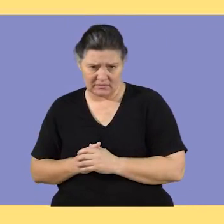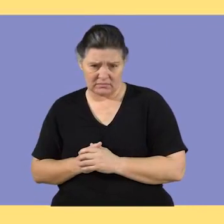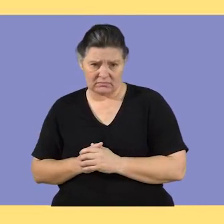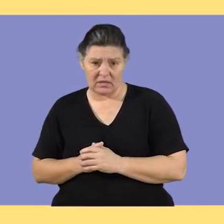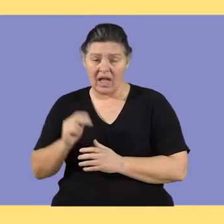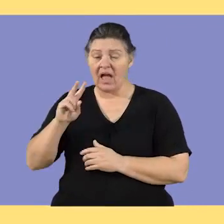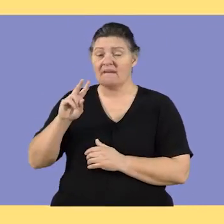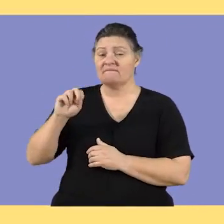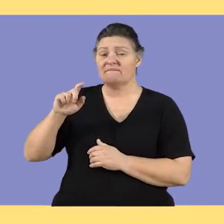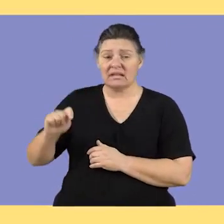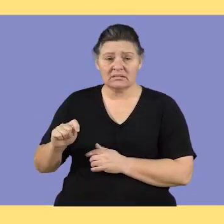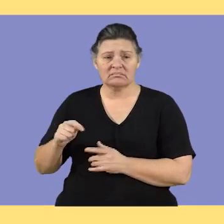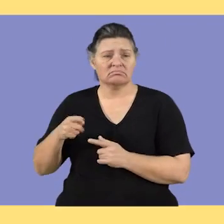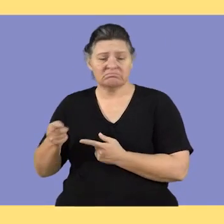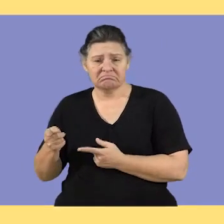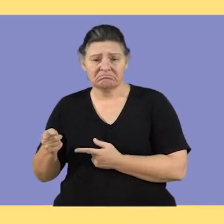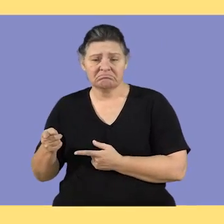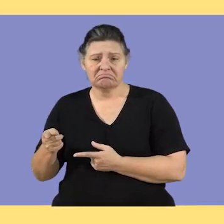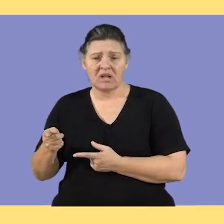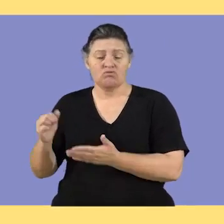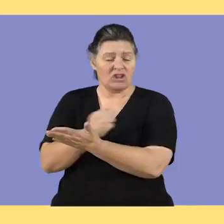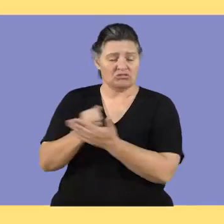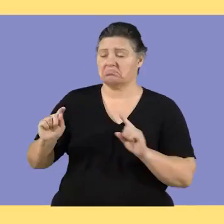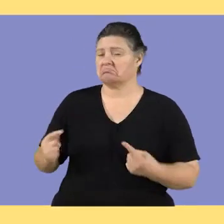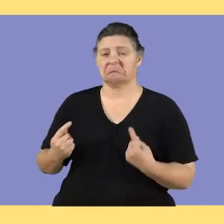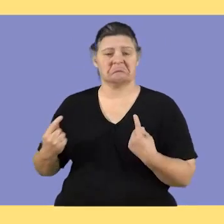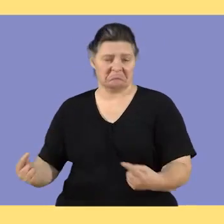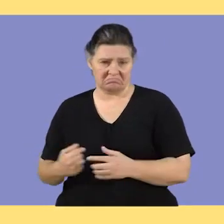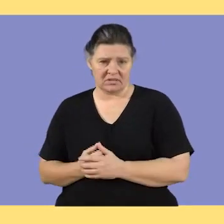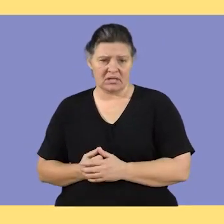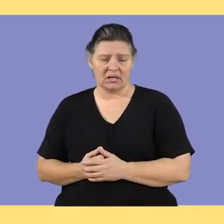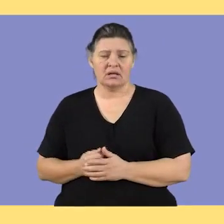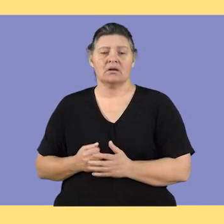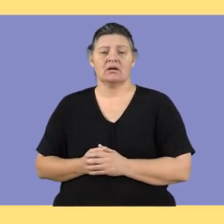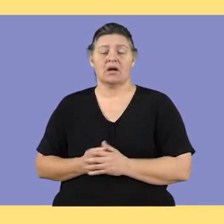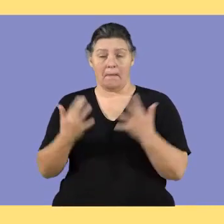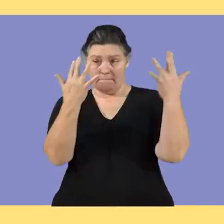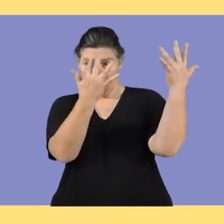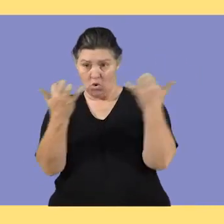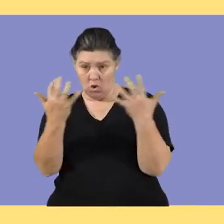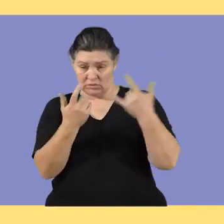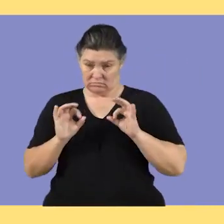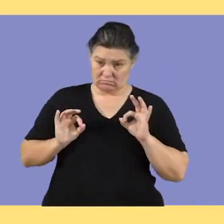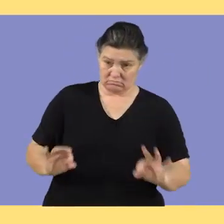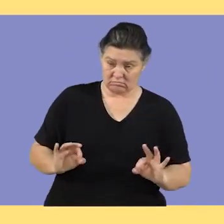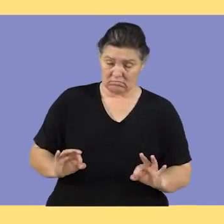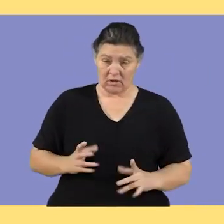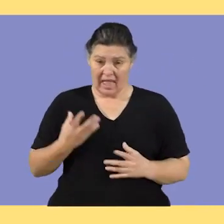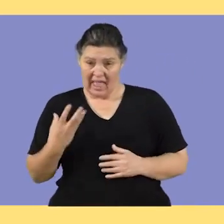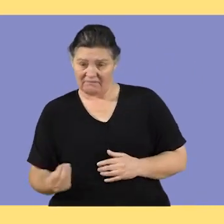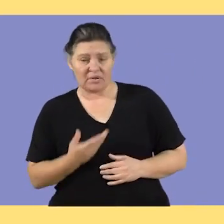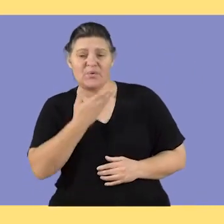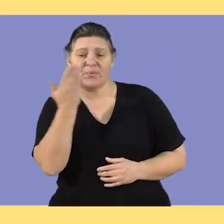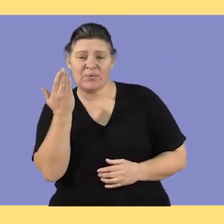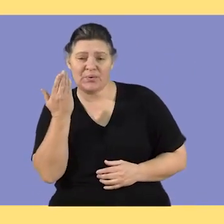registered. And it will not be registered as a VAT vendor as well. And it will not keep a set